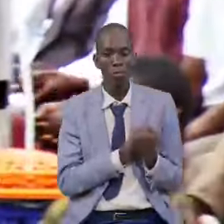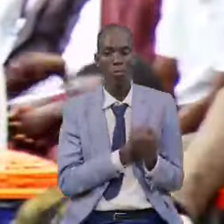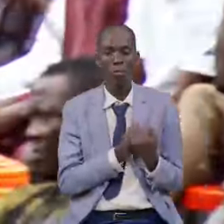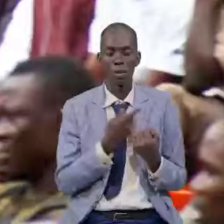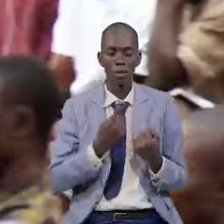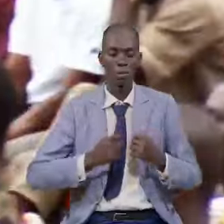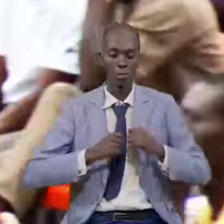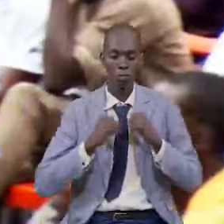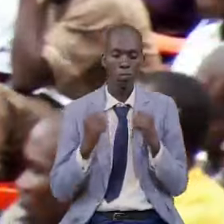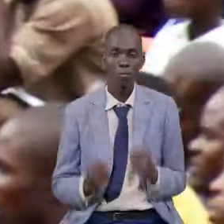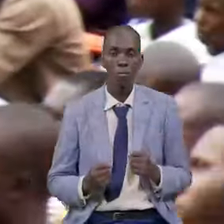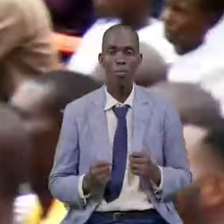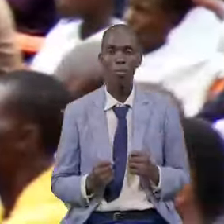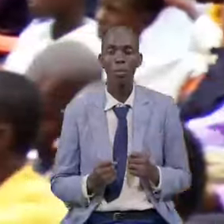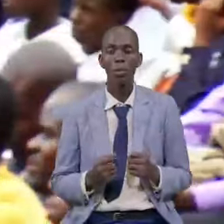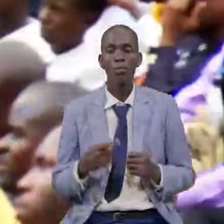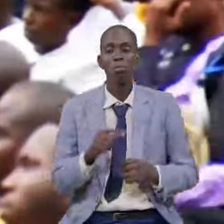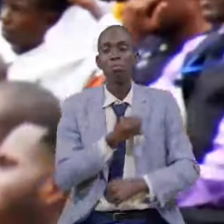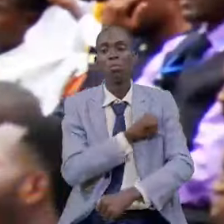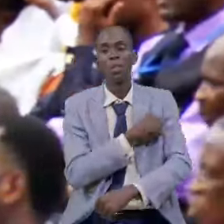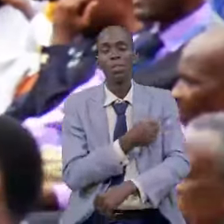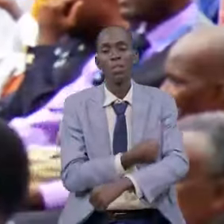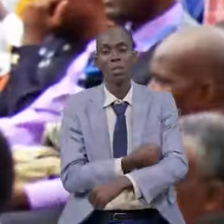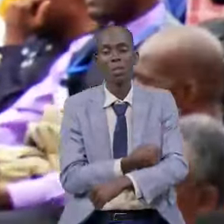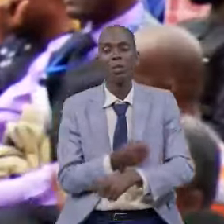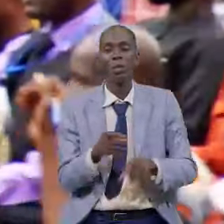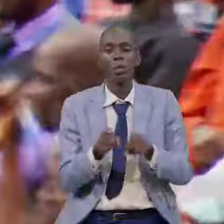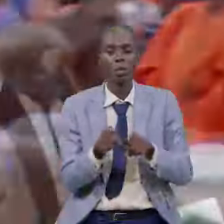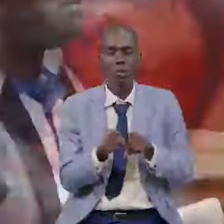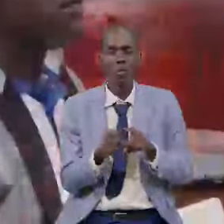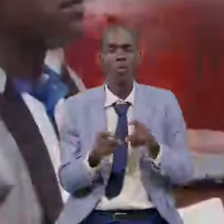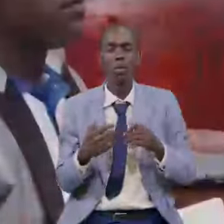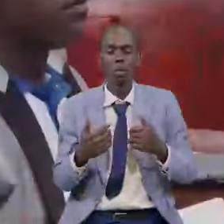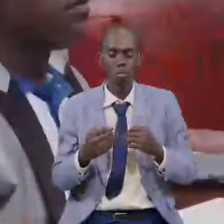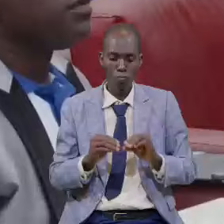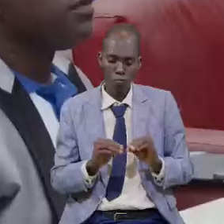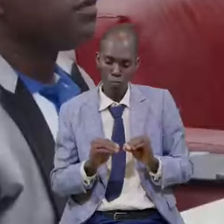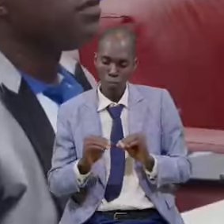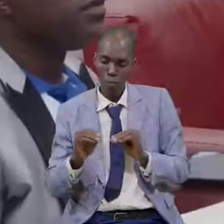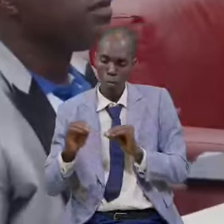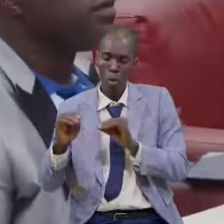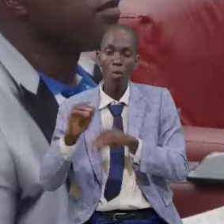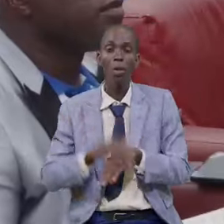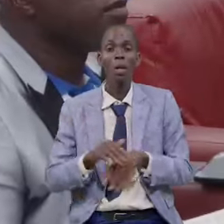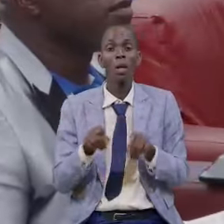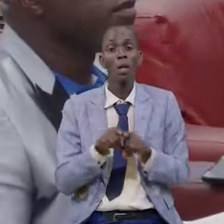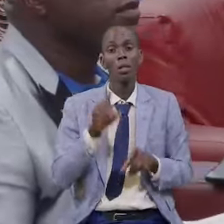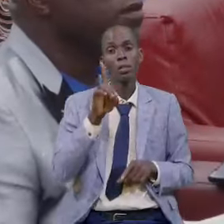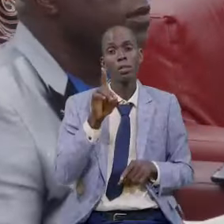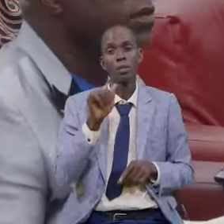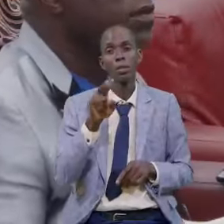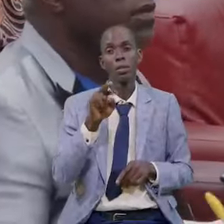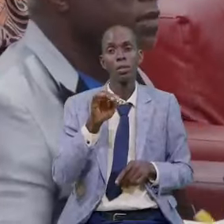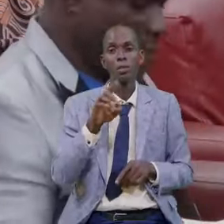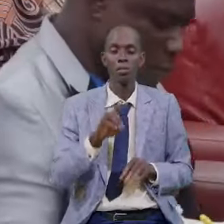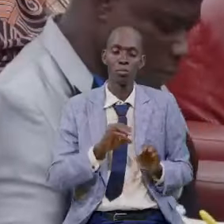the backbone, he now went ahead. And as he went ahead, he came, and